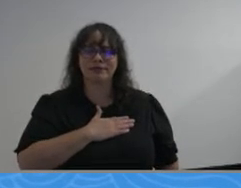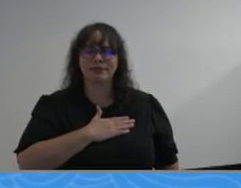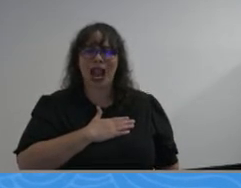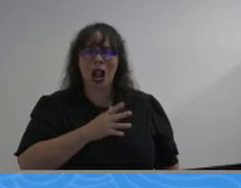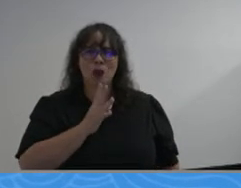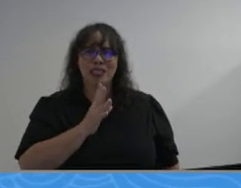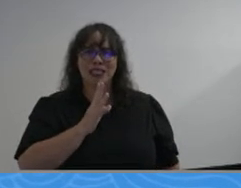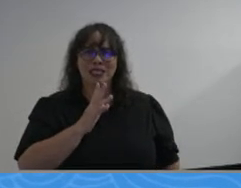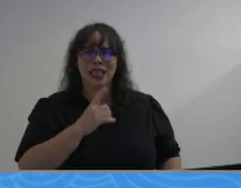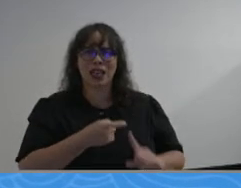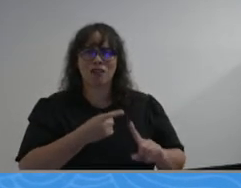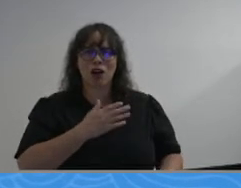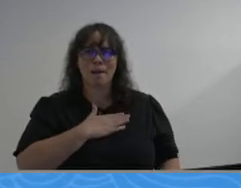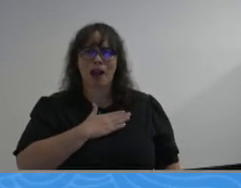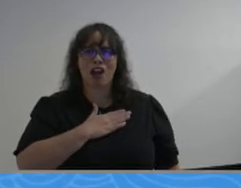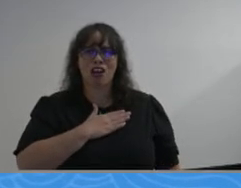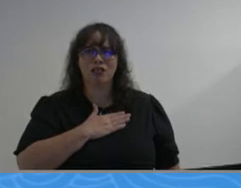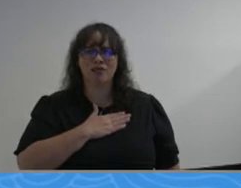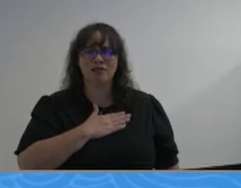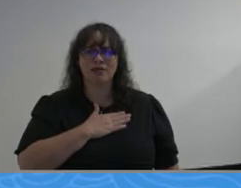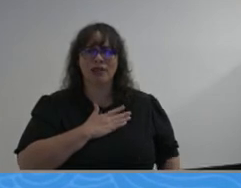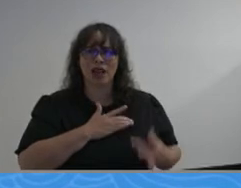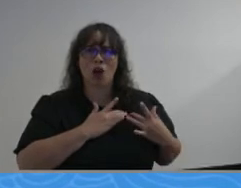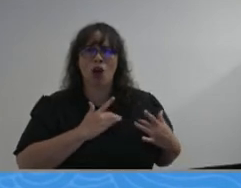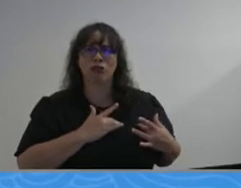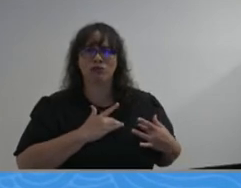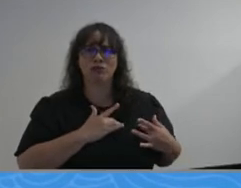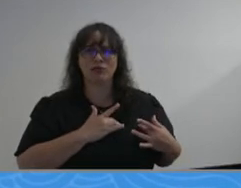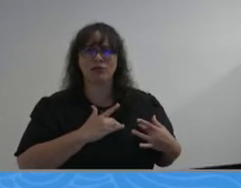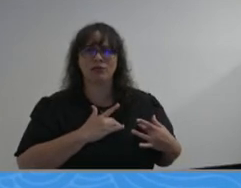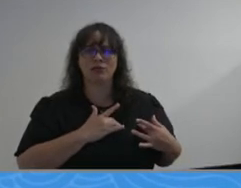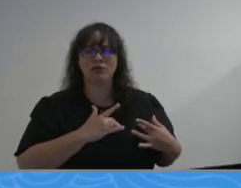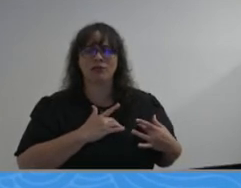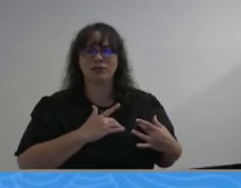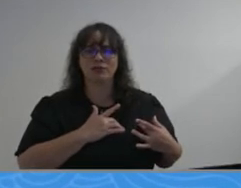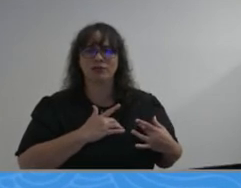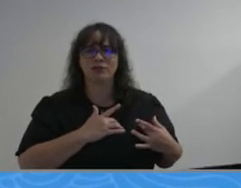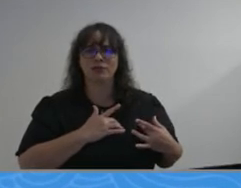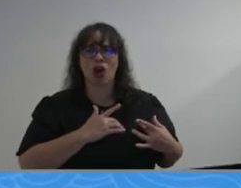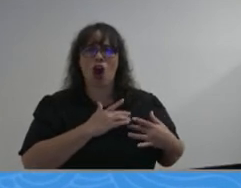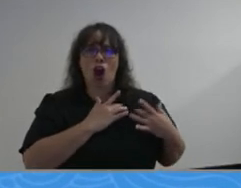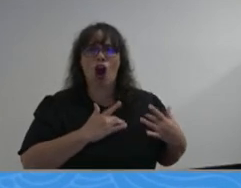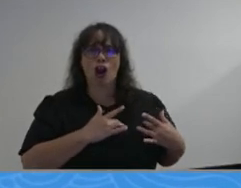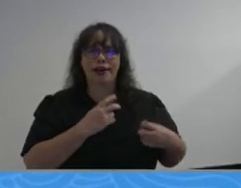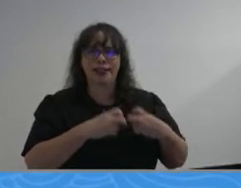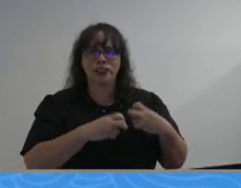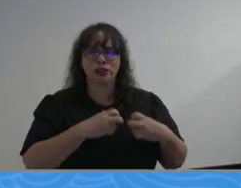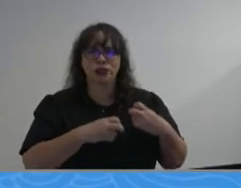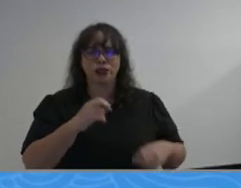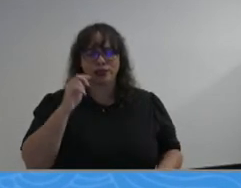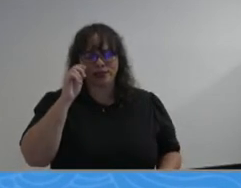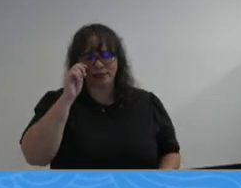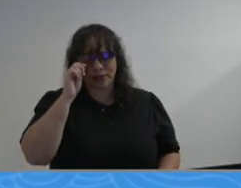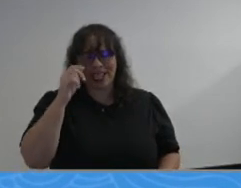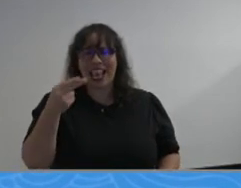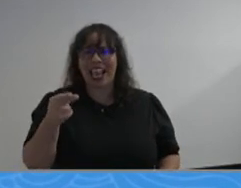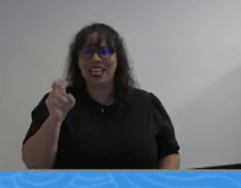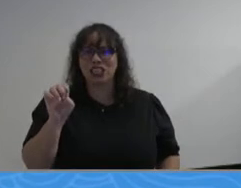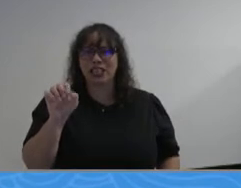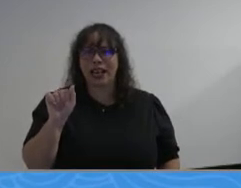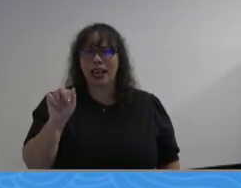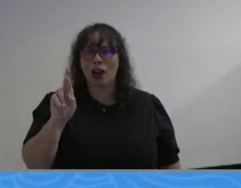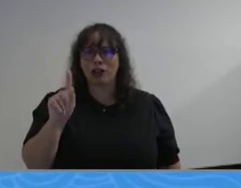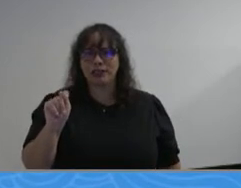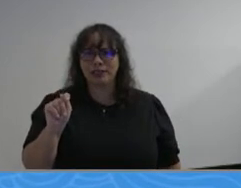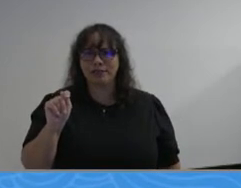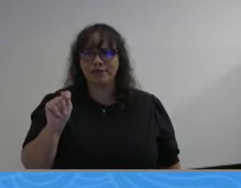heart because these issues are really heart issues. H-E-A-R-T, heart issues. I think about the fact when I was a young